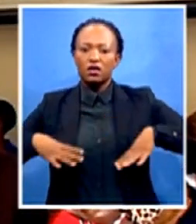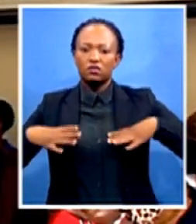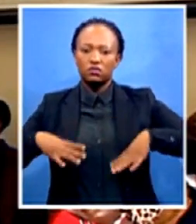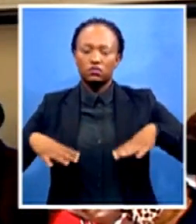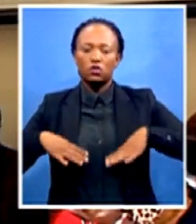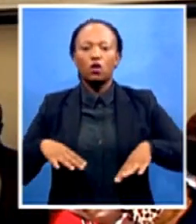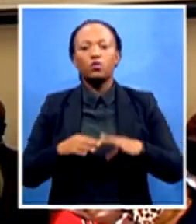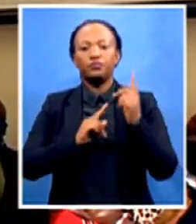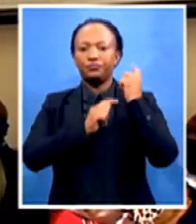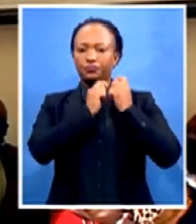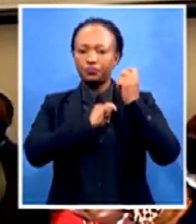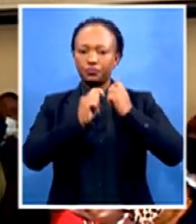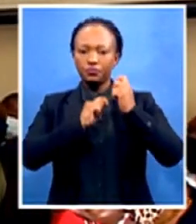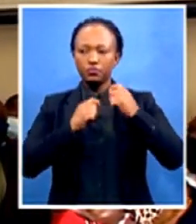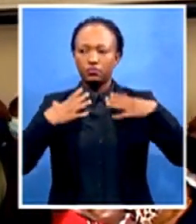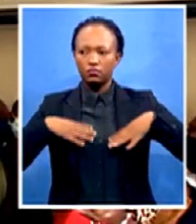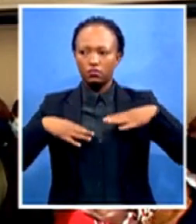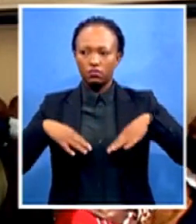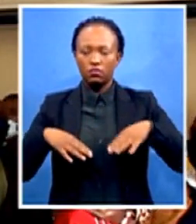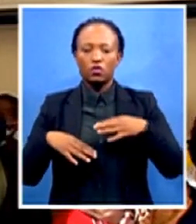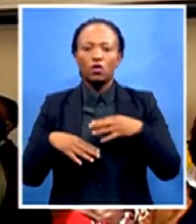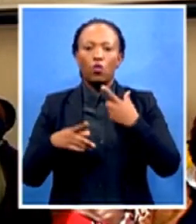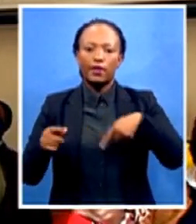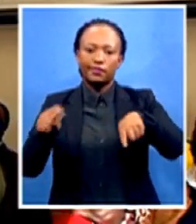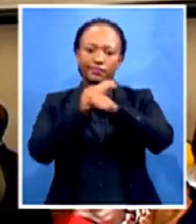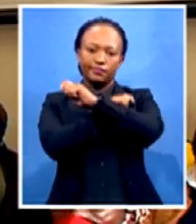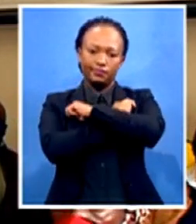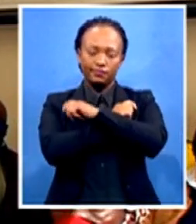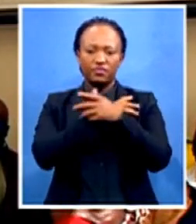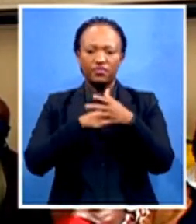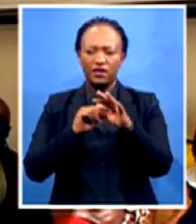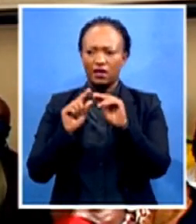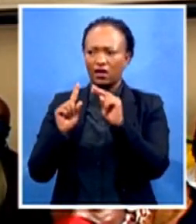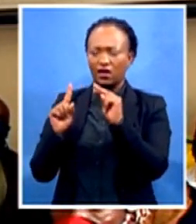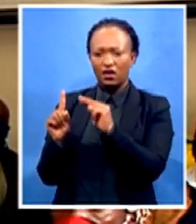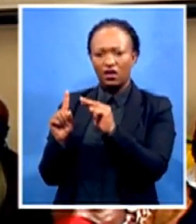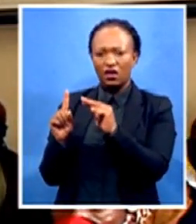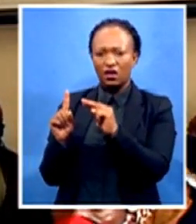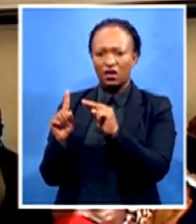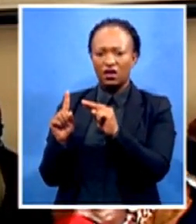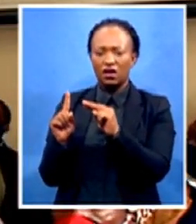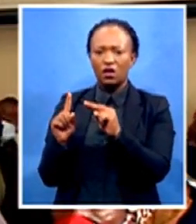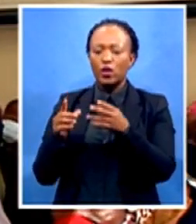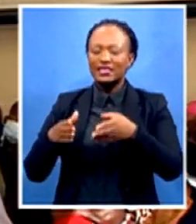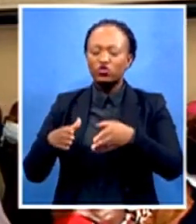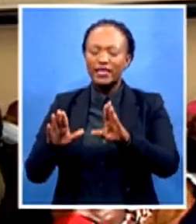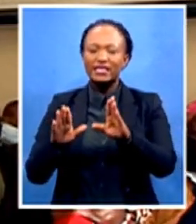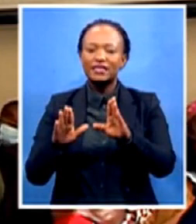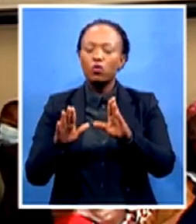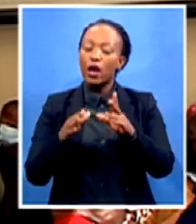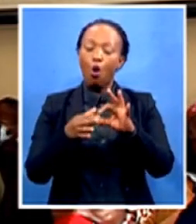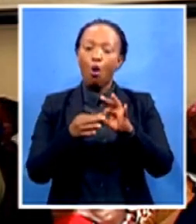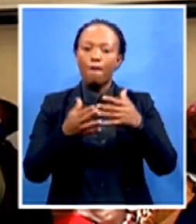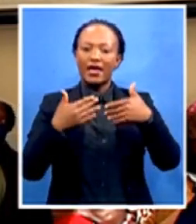As a result, she was then seen at Stranger's Gate and told that she was a